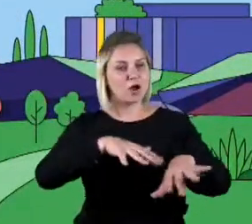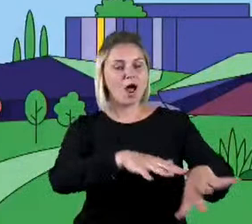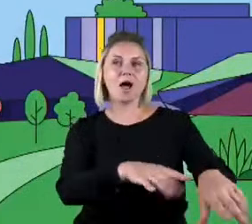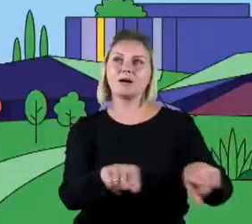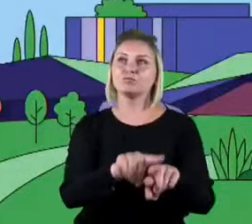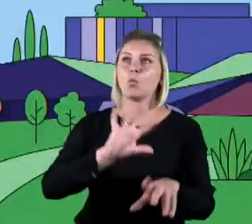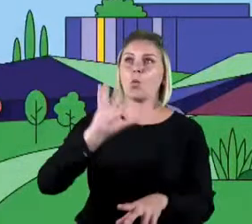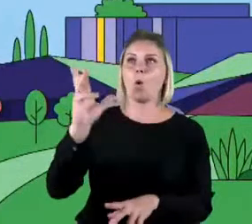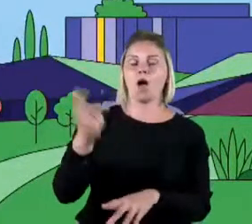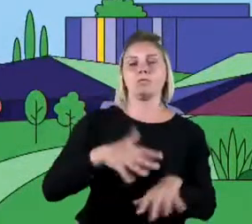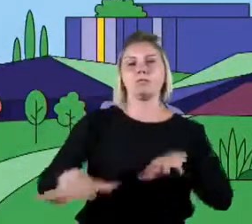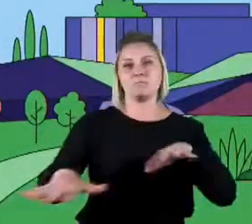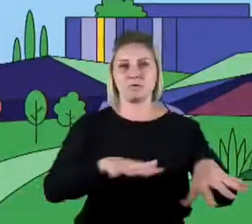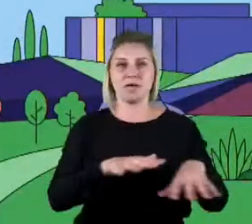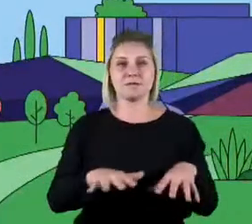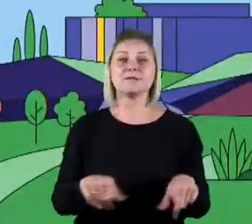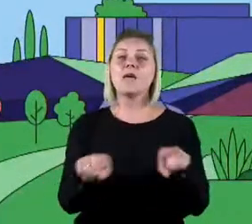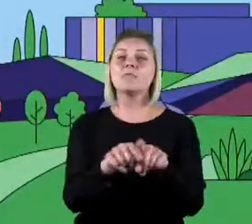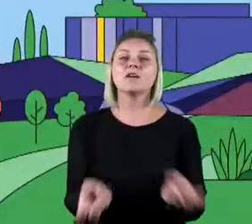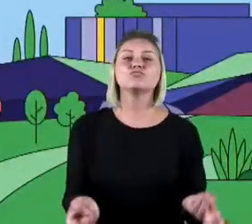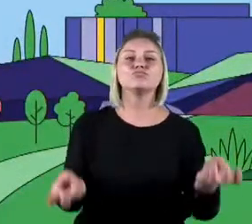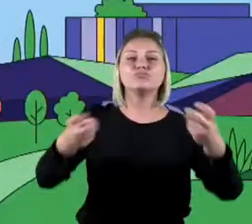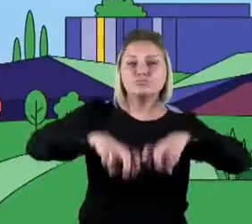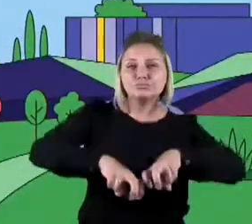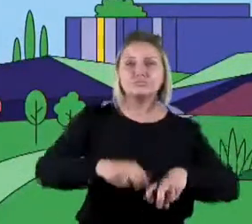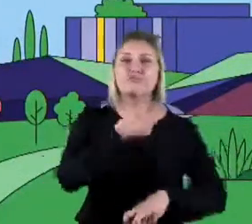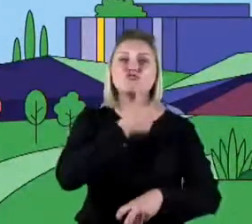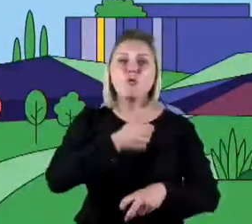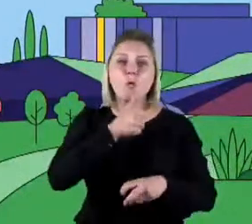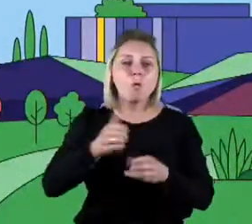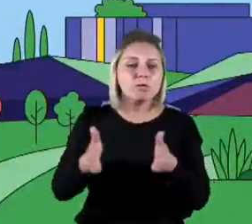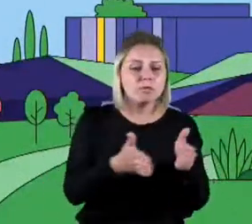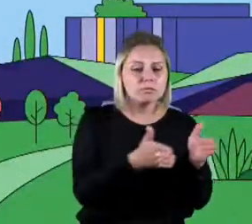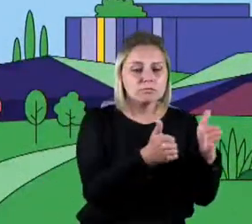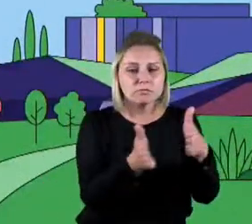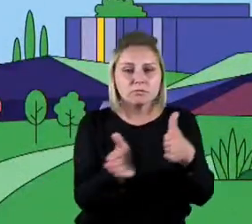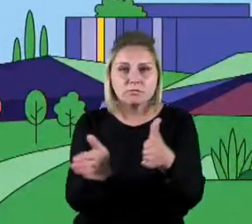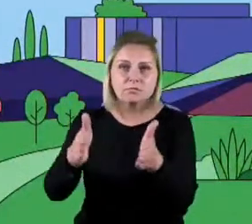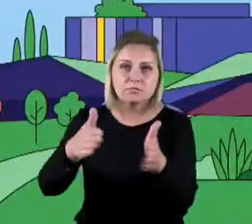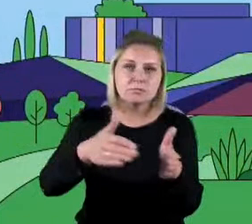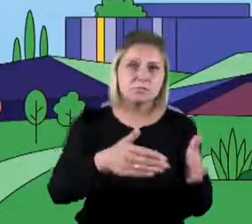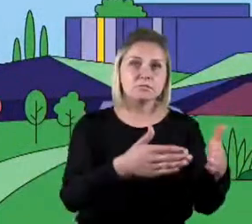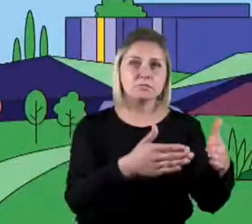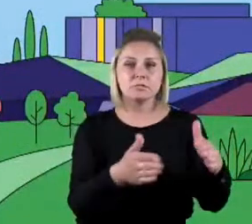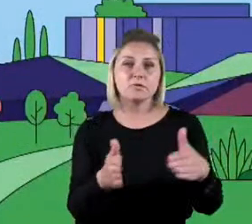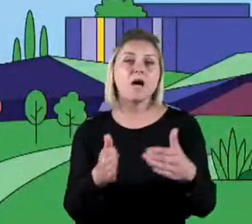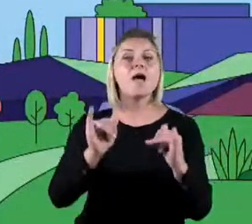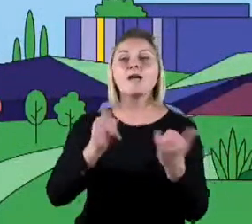have their area around the river. What else? We have created green corridors